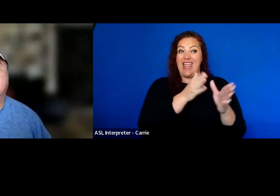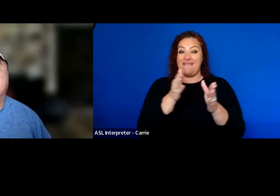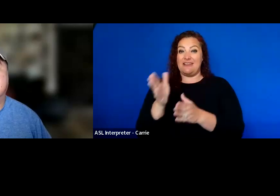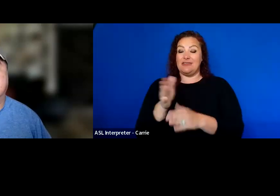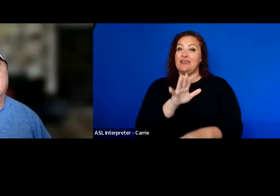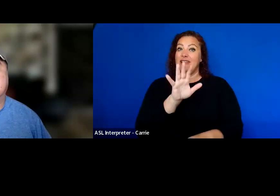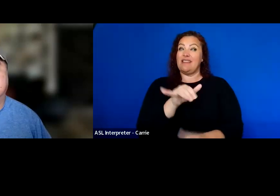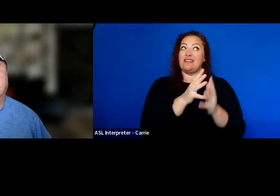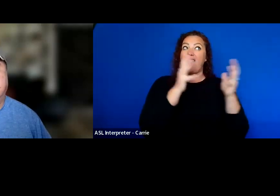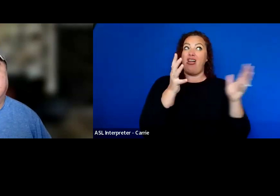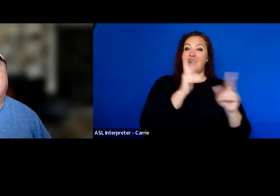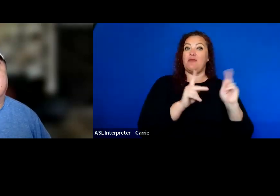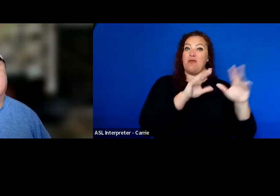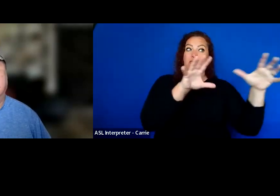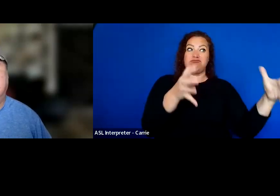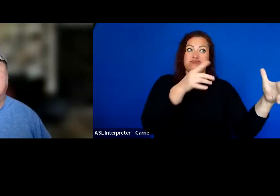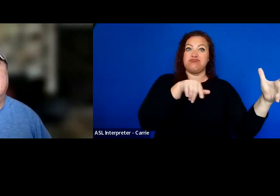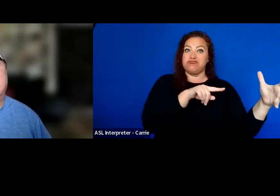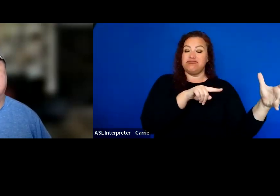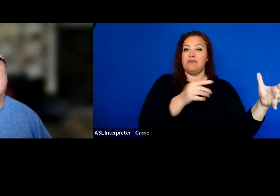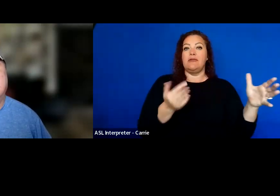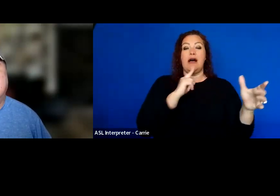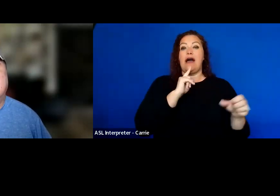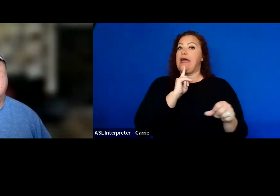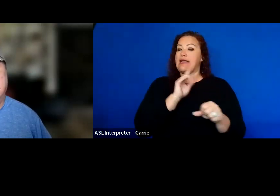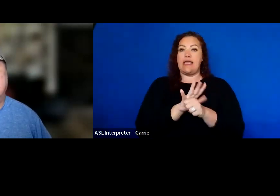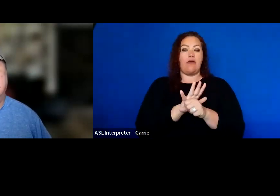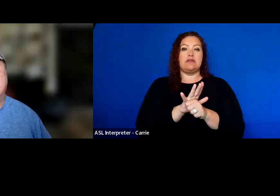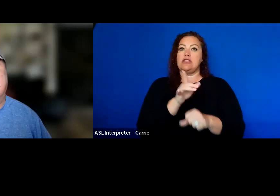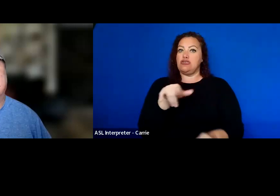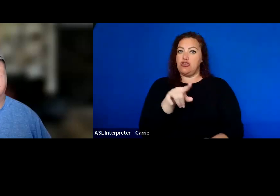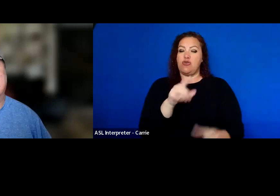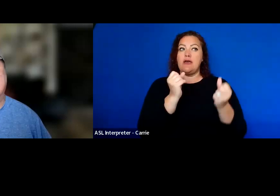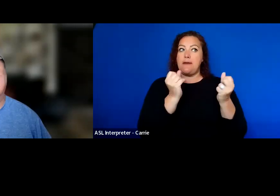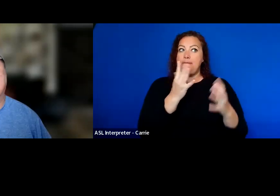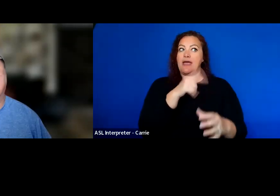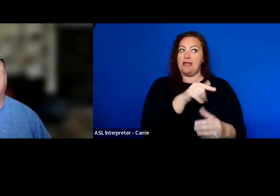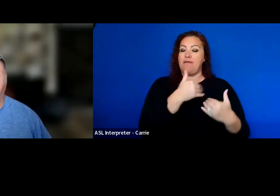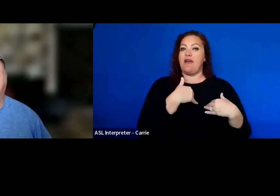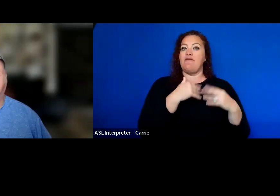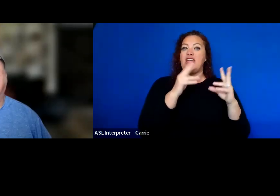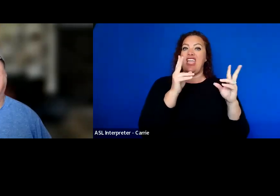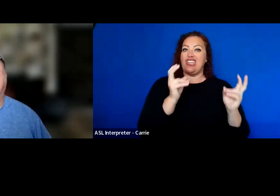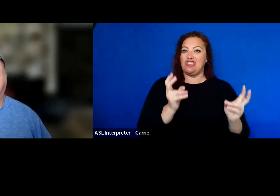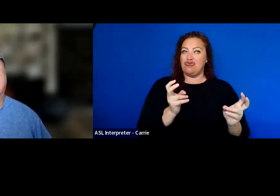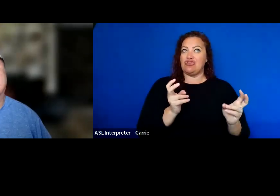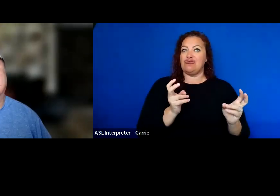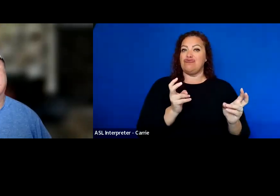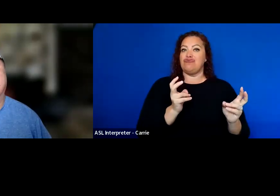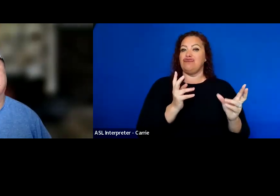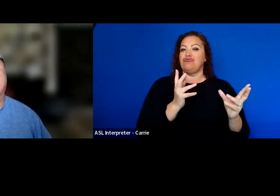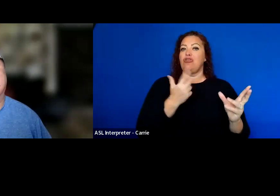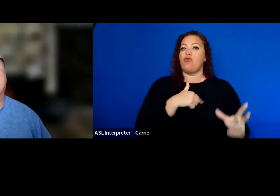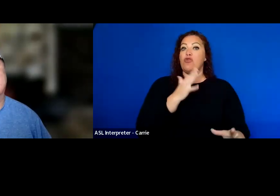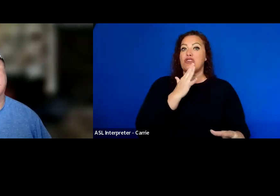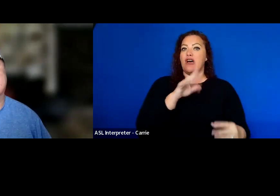a significant amount of people. And I guarantee you, many of them have issues that we're going to